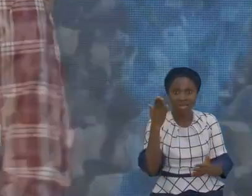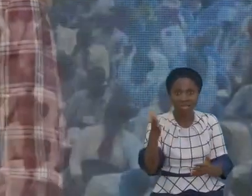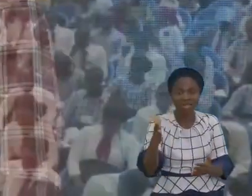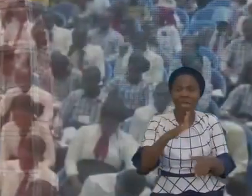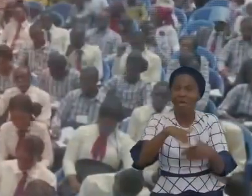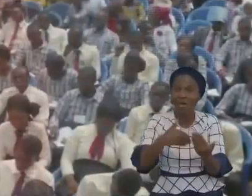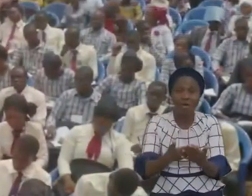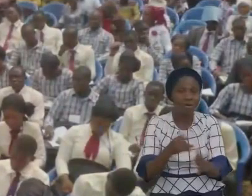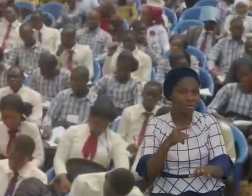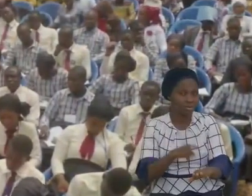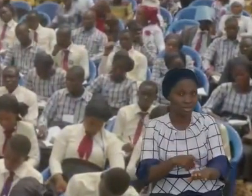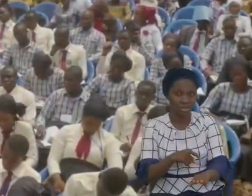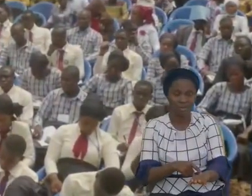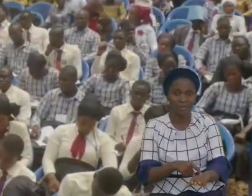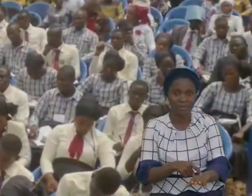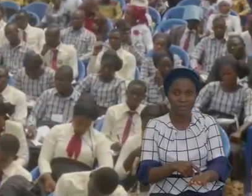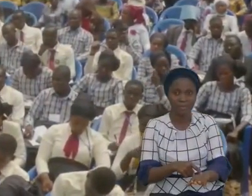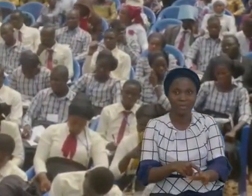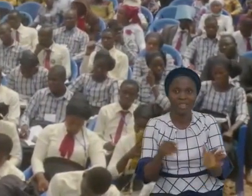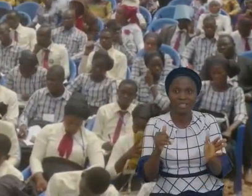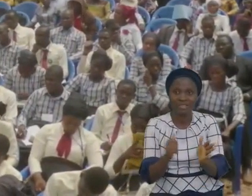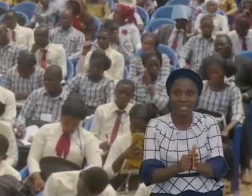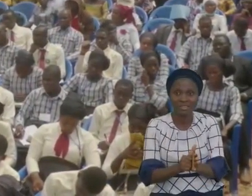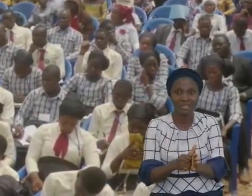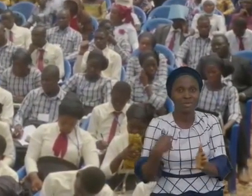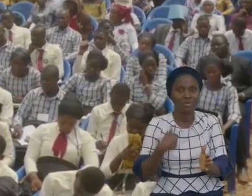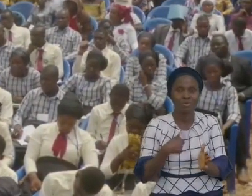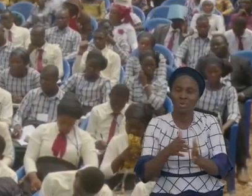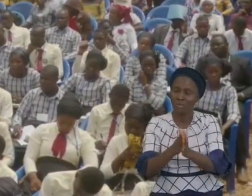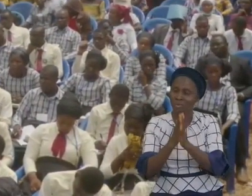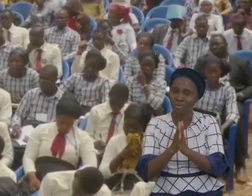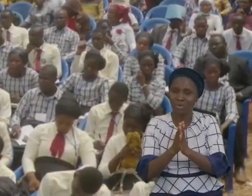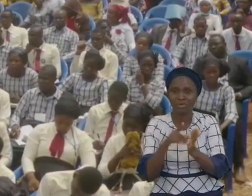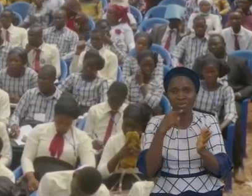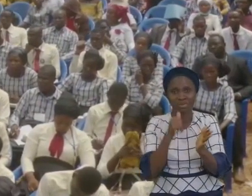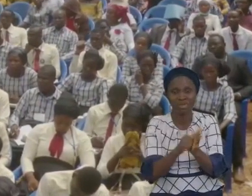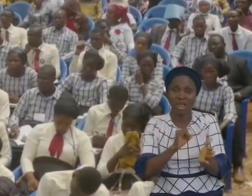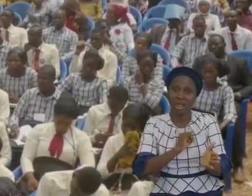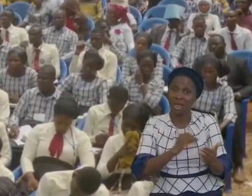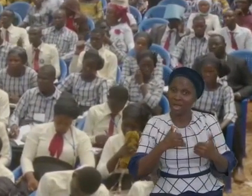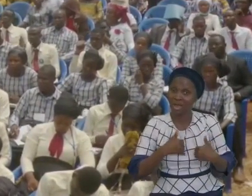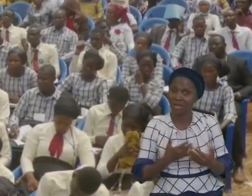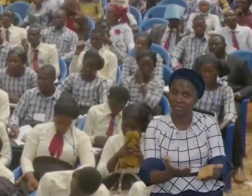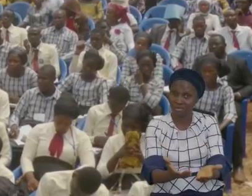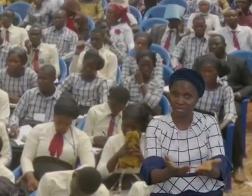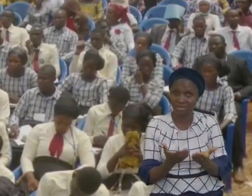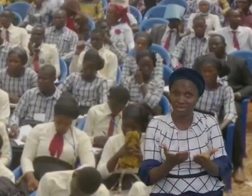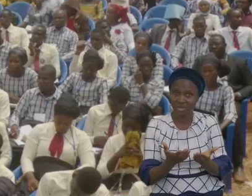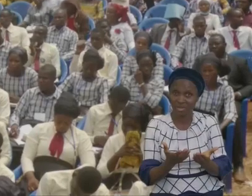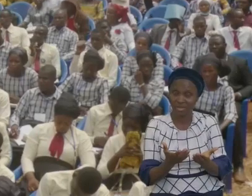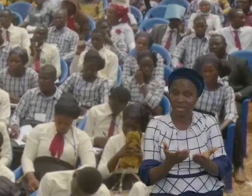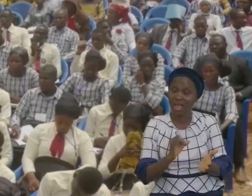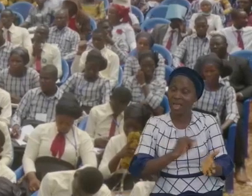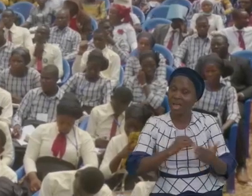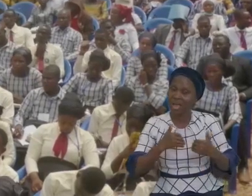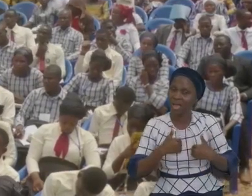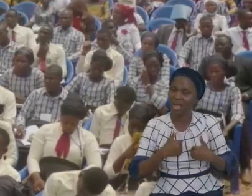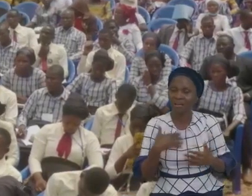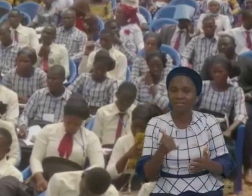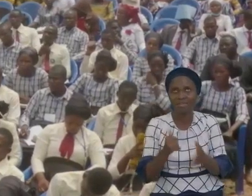have a desire, I have a decision, I have a